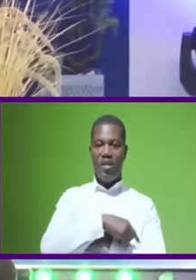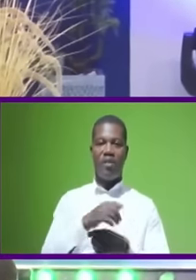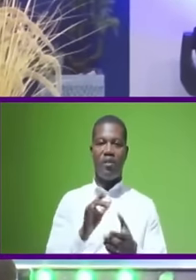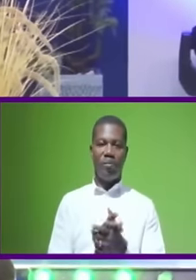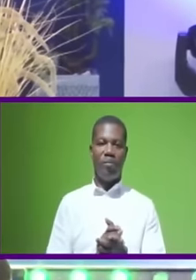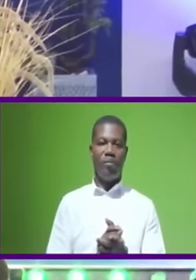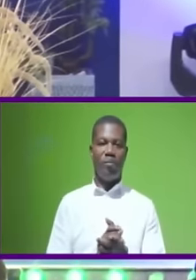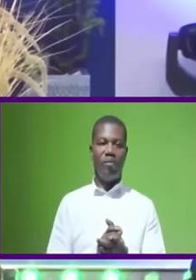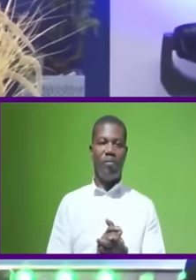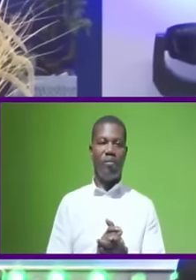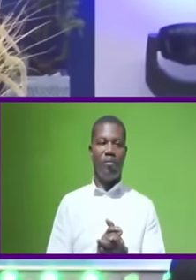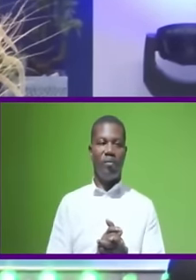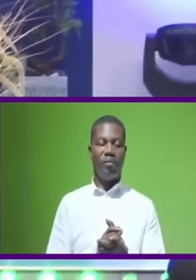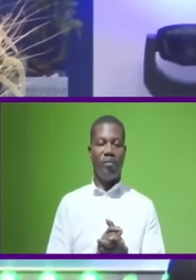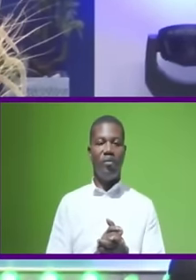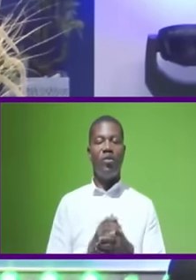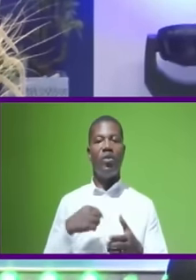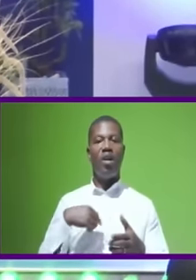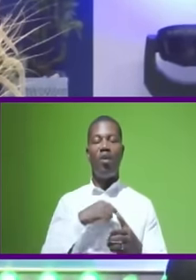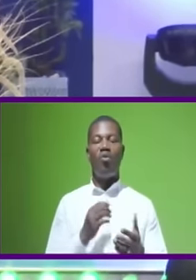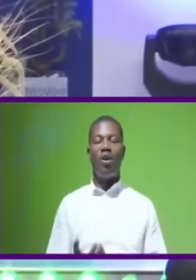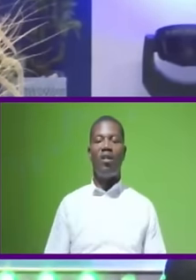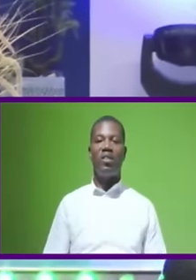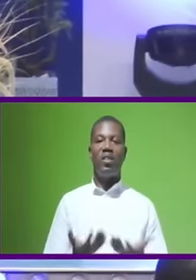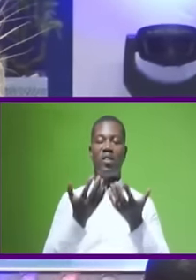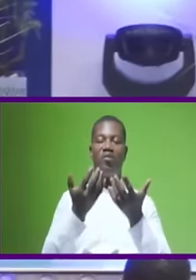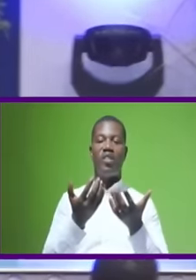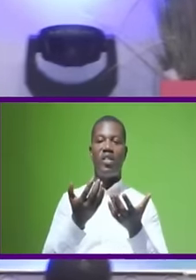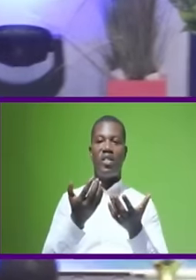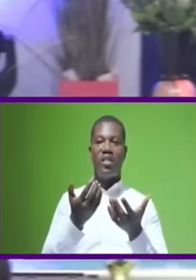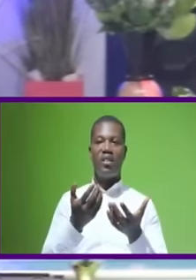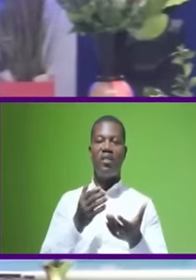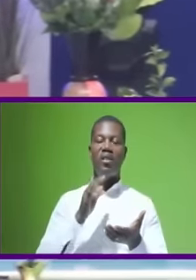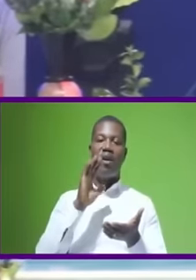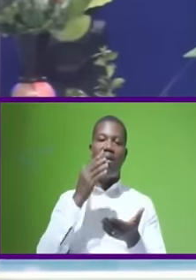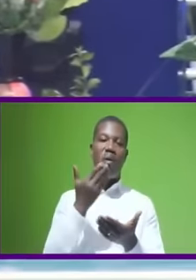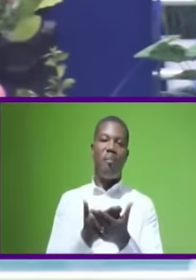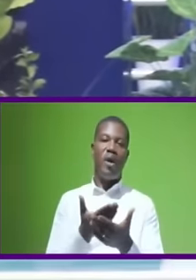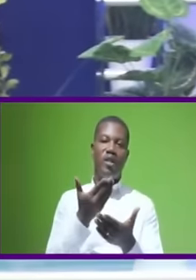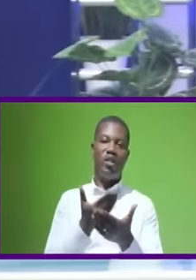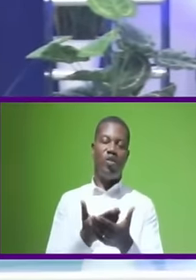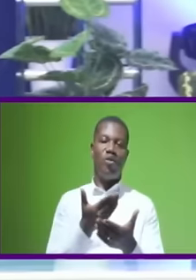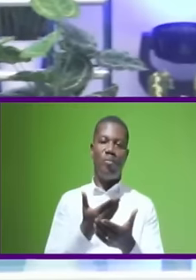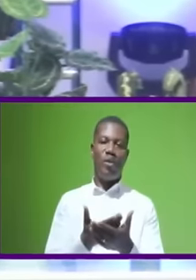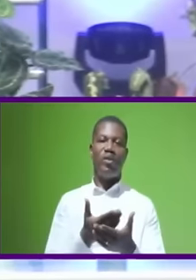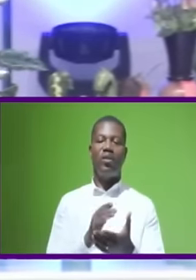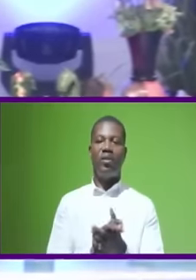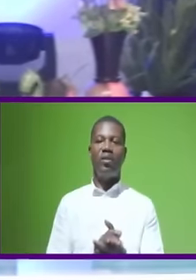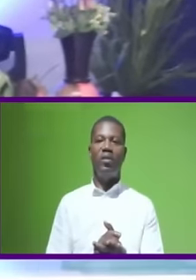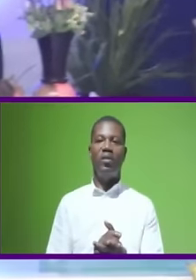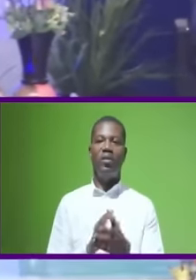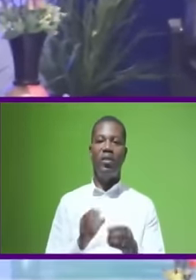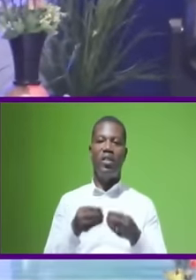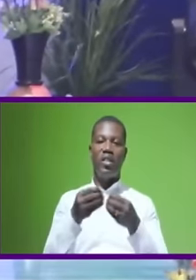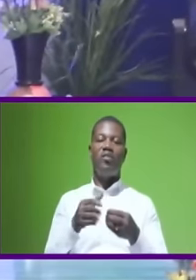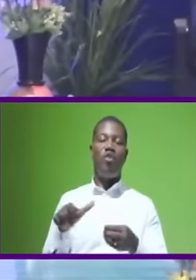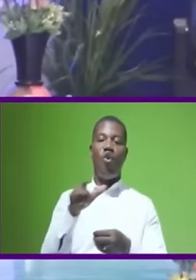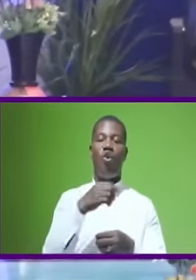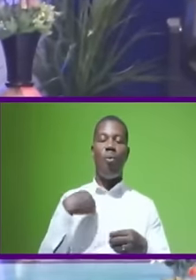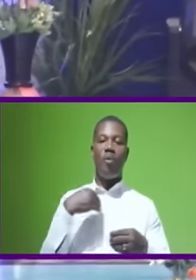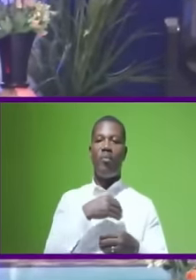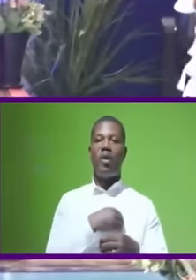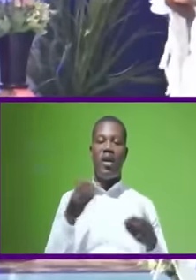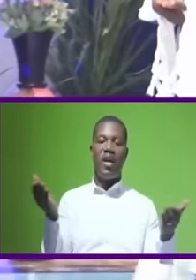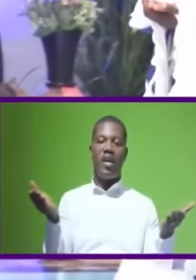in Philadelphia. Giving a patch to stand before God and beg Philadelphia this